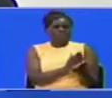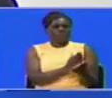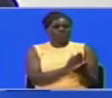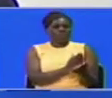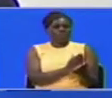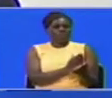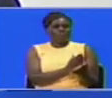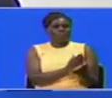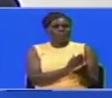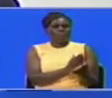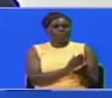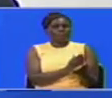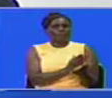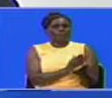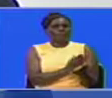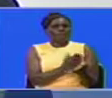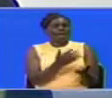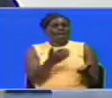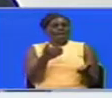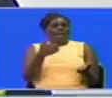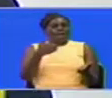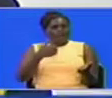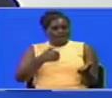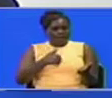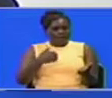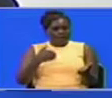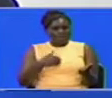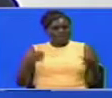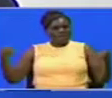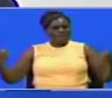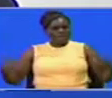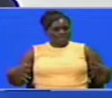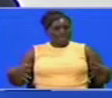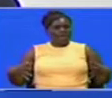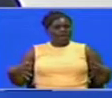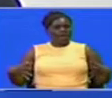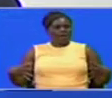that there is very clear